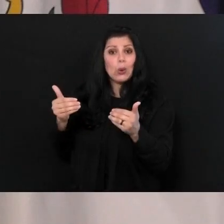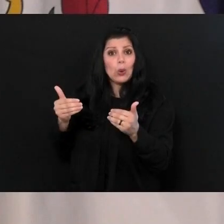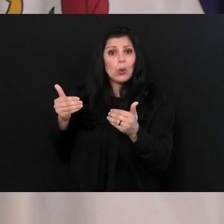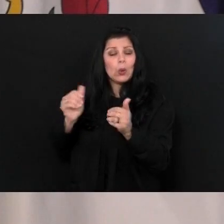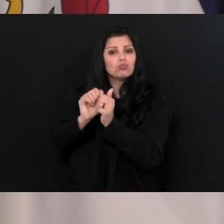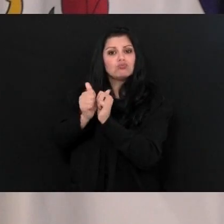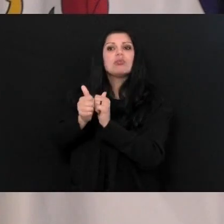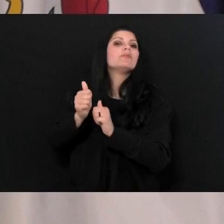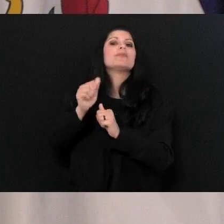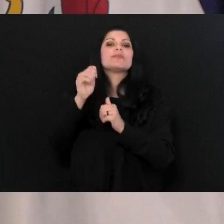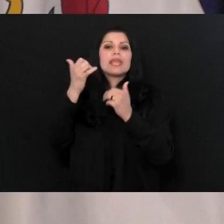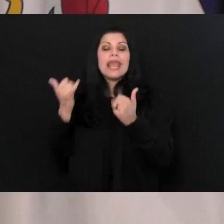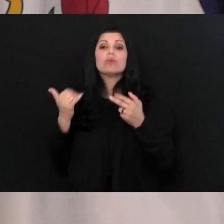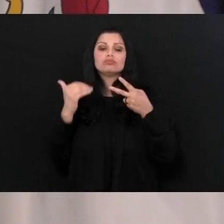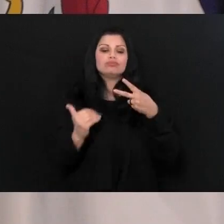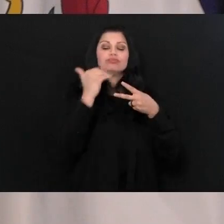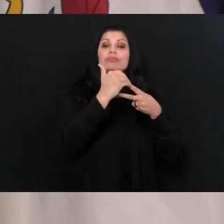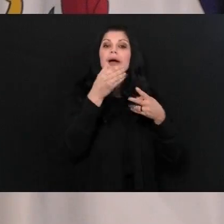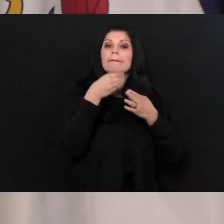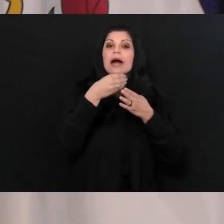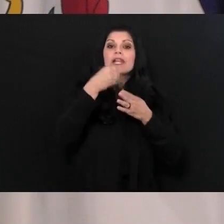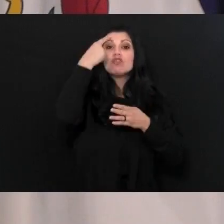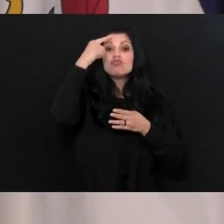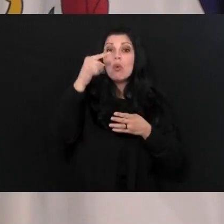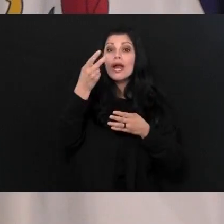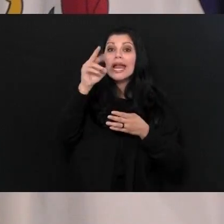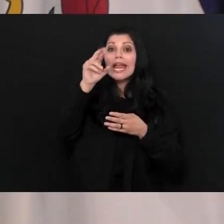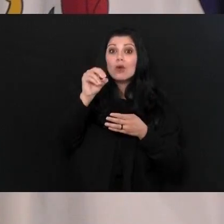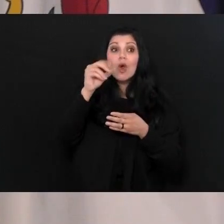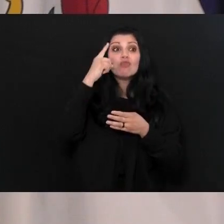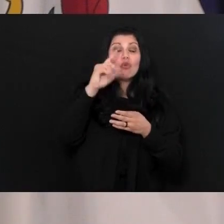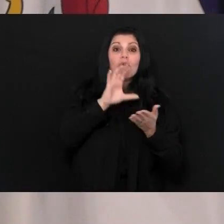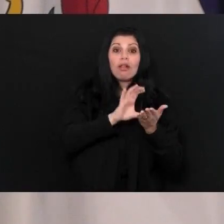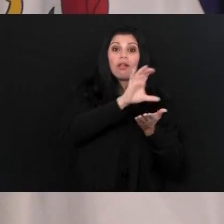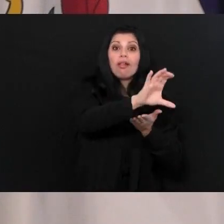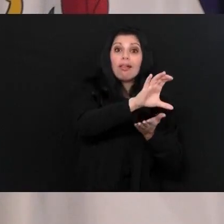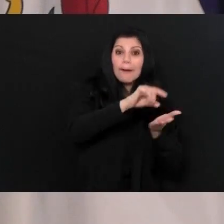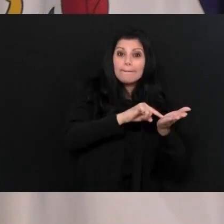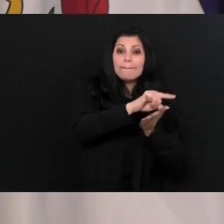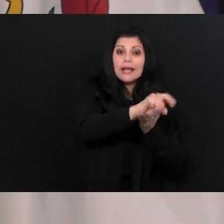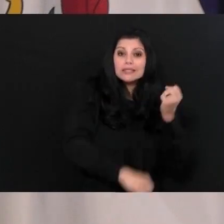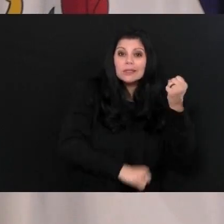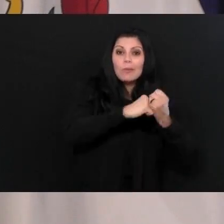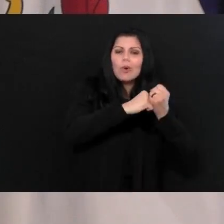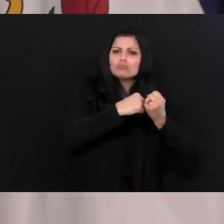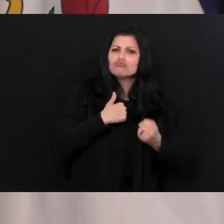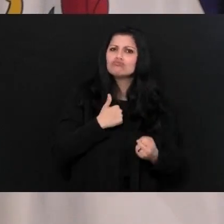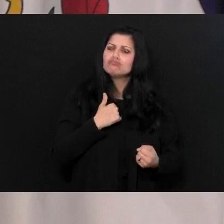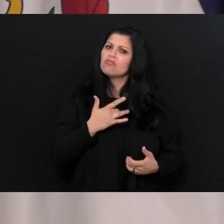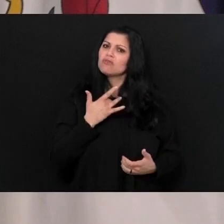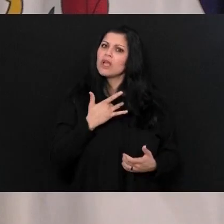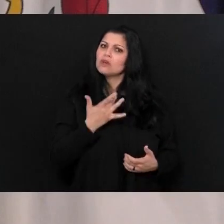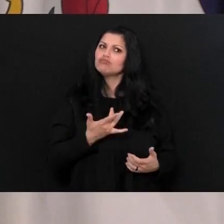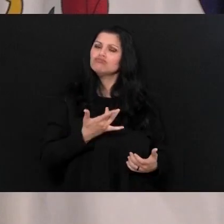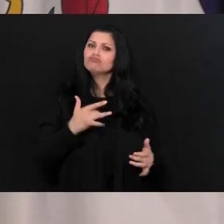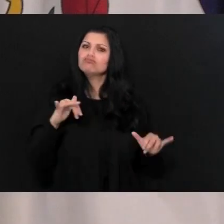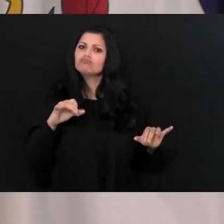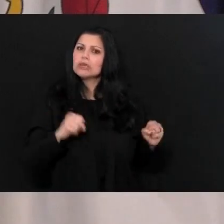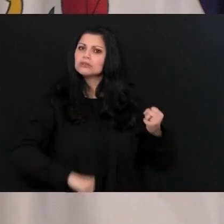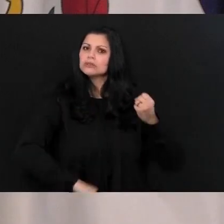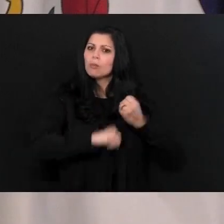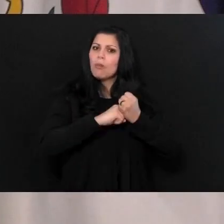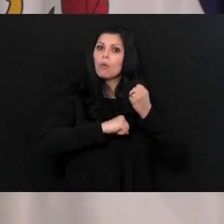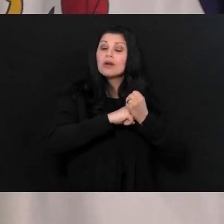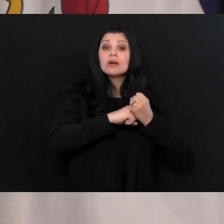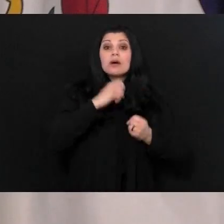dedicating monies for heroes pay, I'm all in, Kenny. I'm absolutely all in. But to take excess dollars that are in